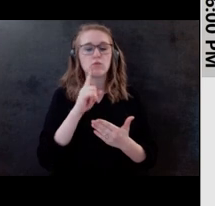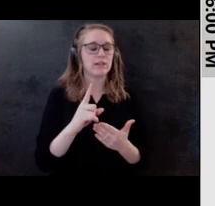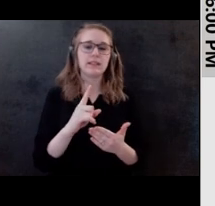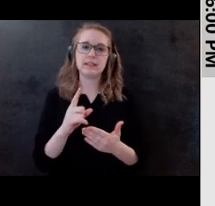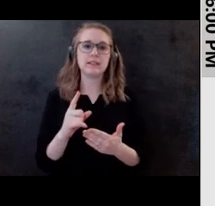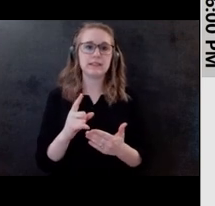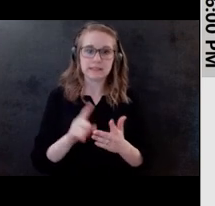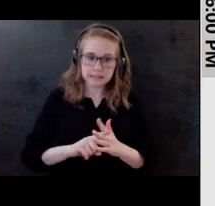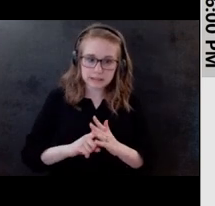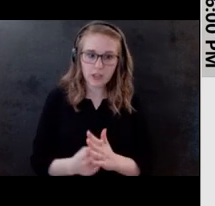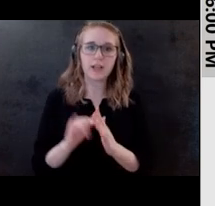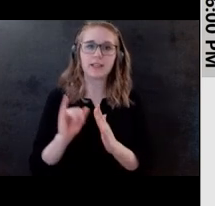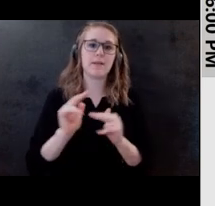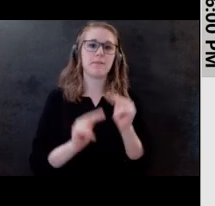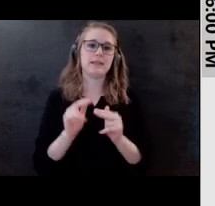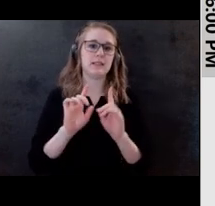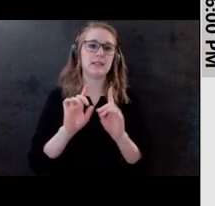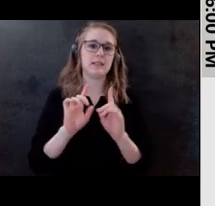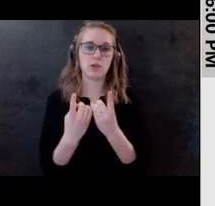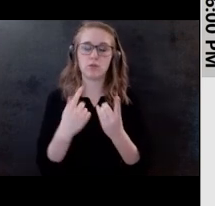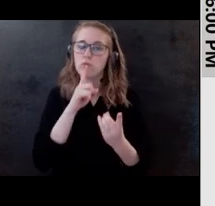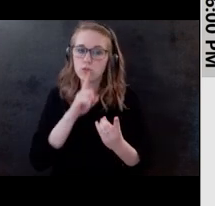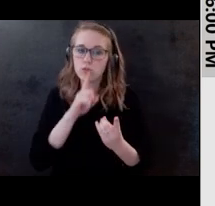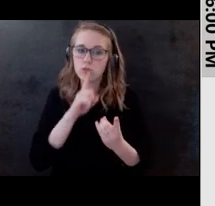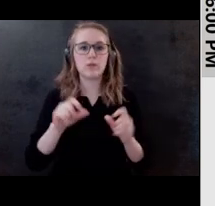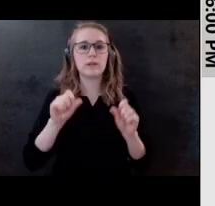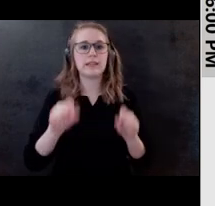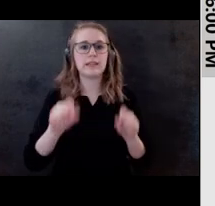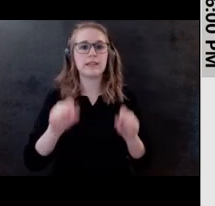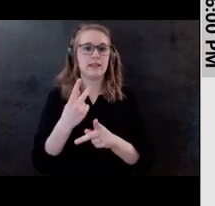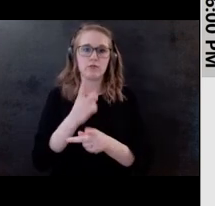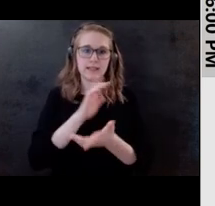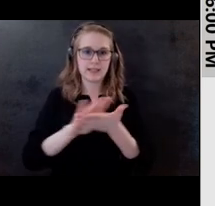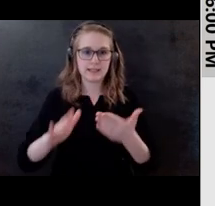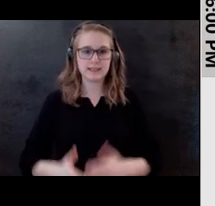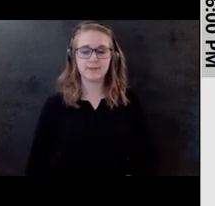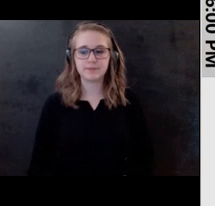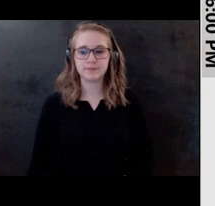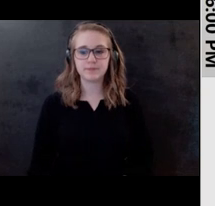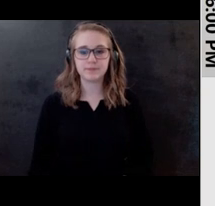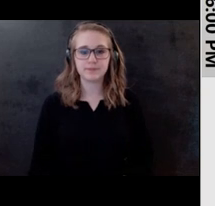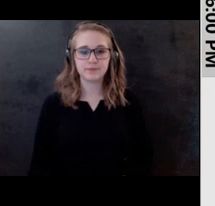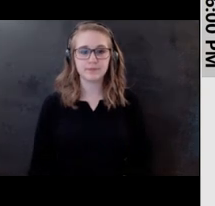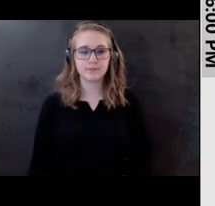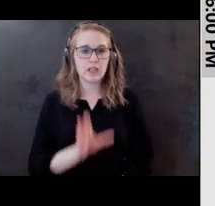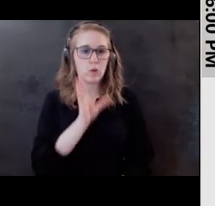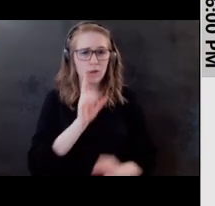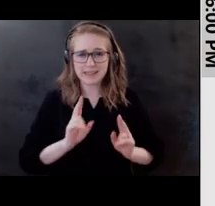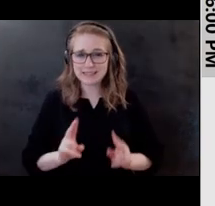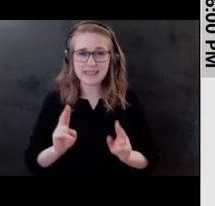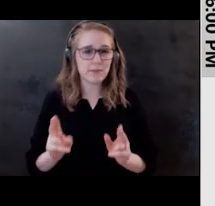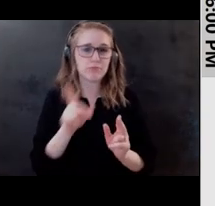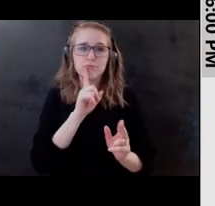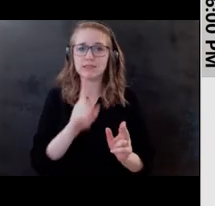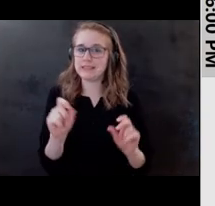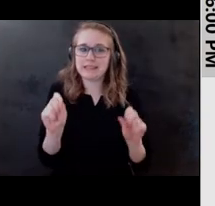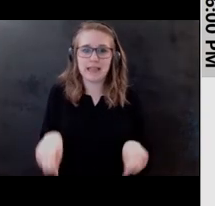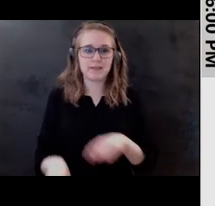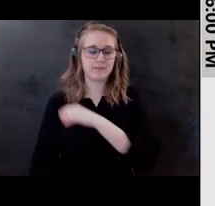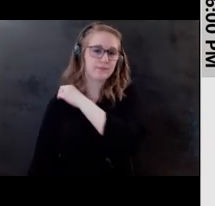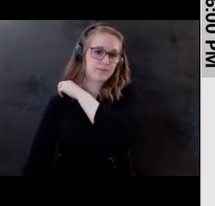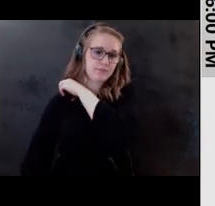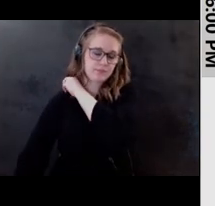building department, where we are sure that we'll be taken care of very nicely, and that we'll expedite this to the extent that we possibly can.